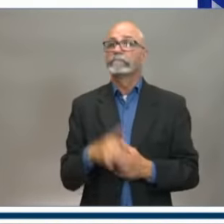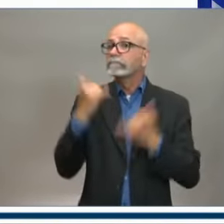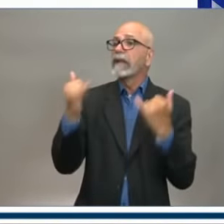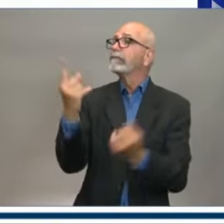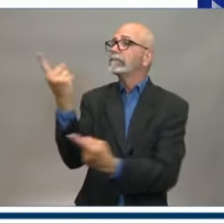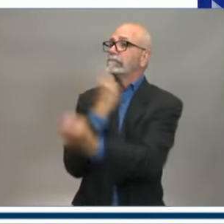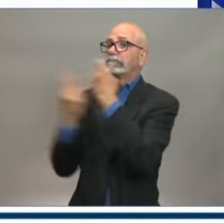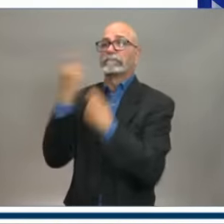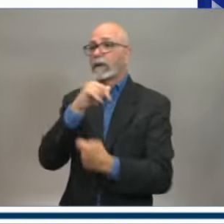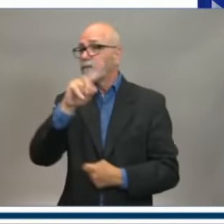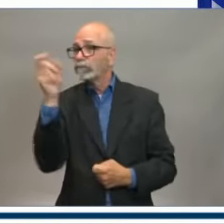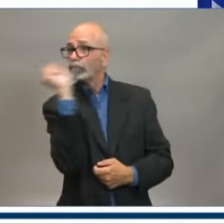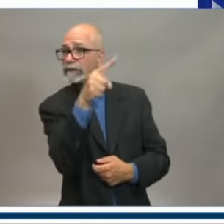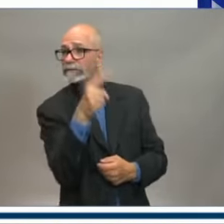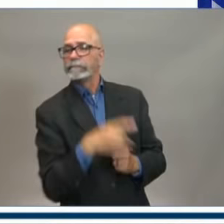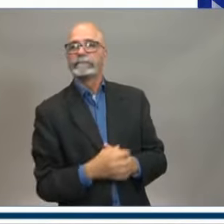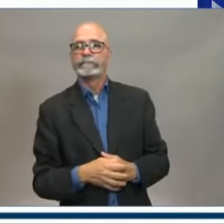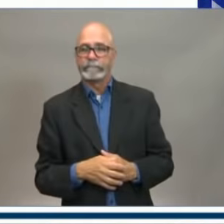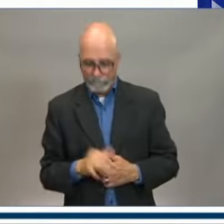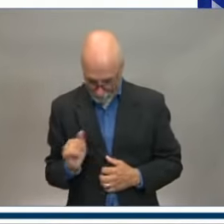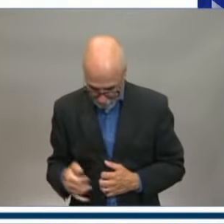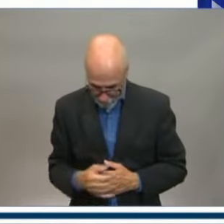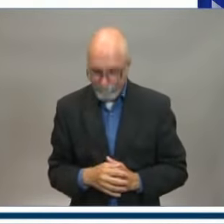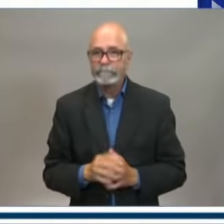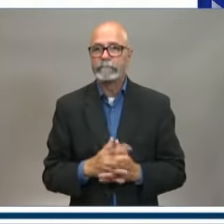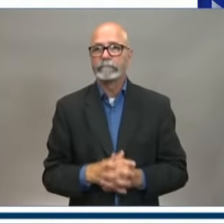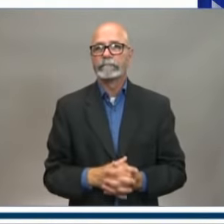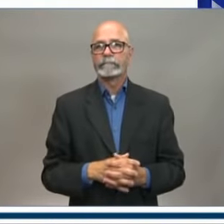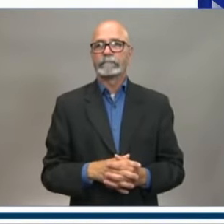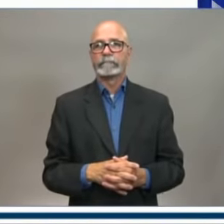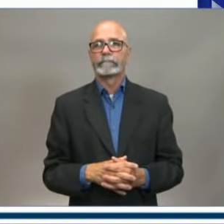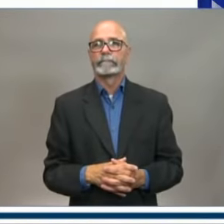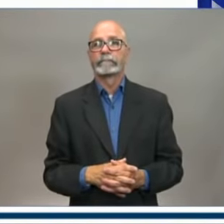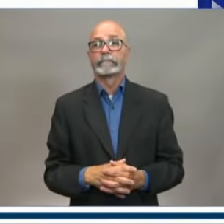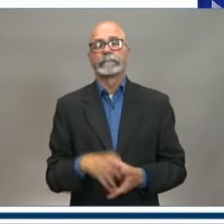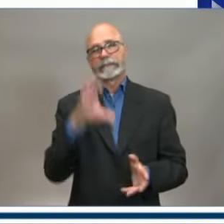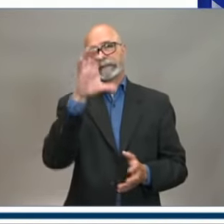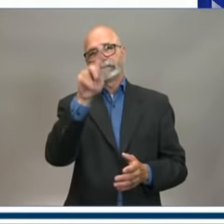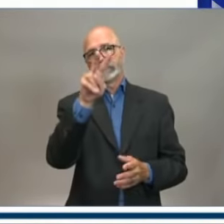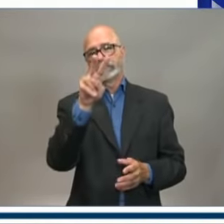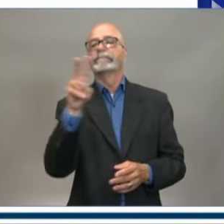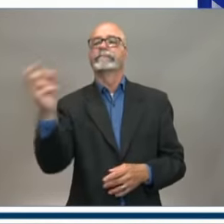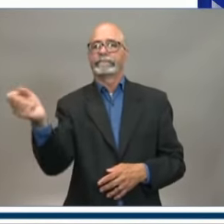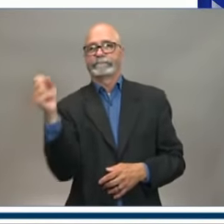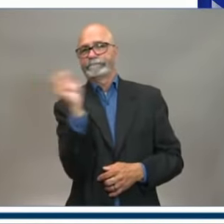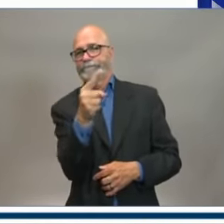reporter in the amount of time that we have for today. First question will go to CTV's Natasha Pace.